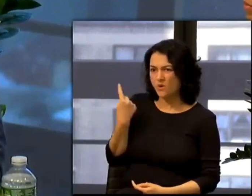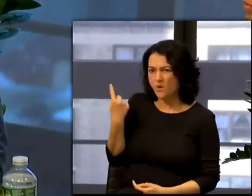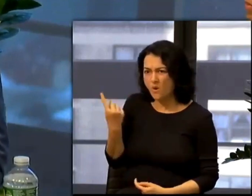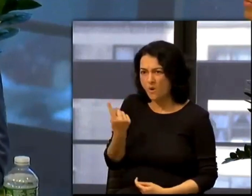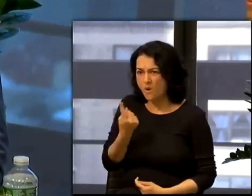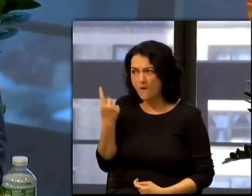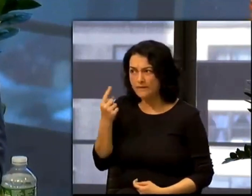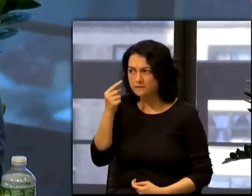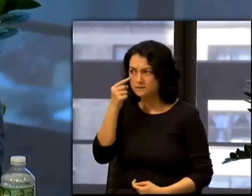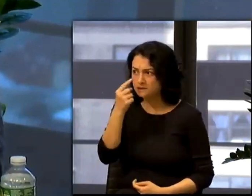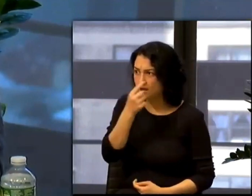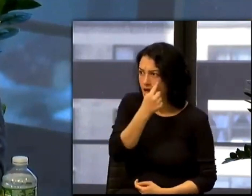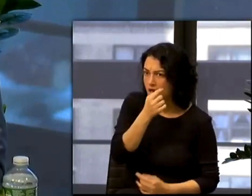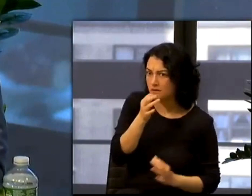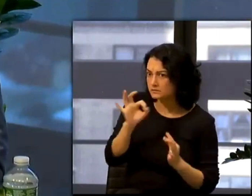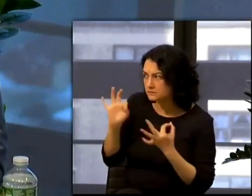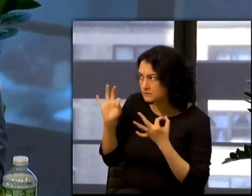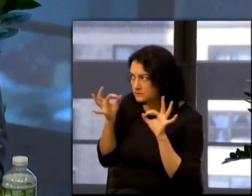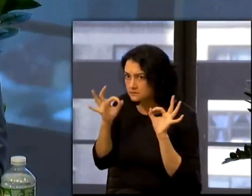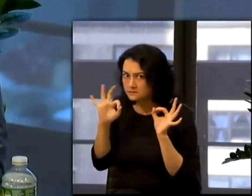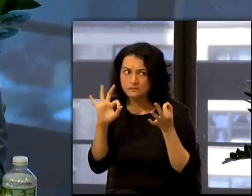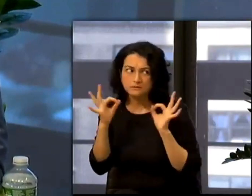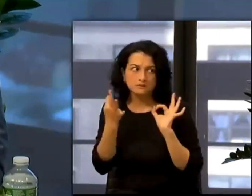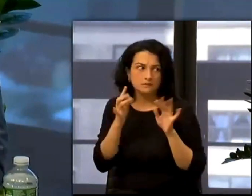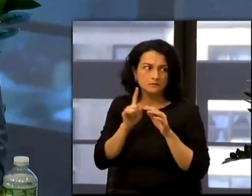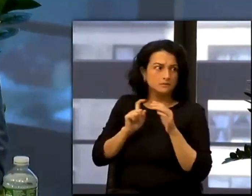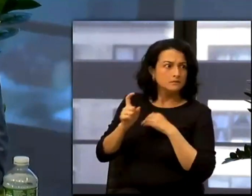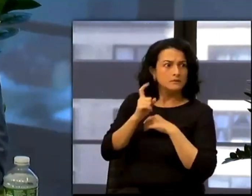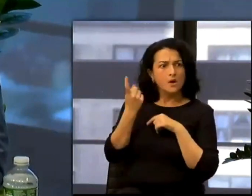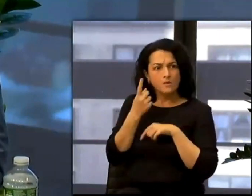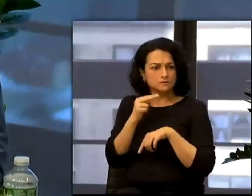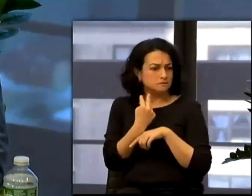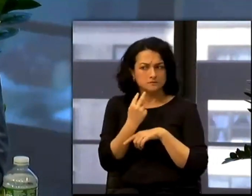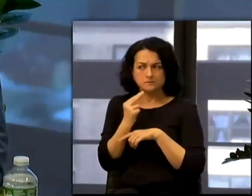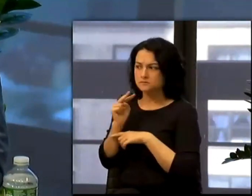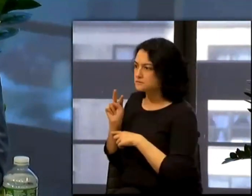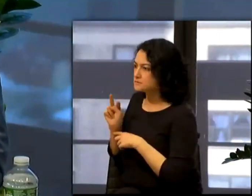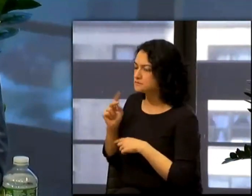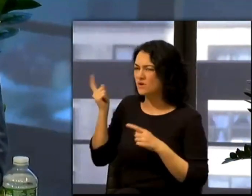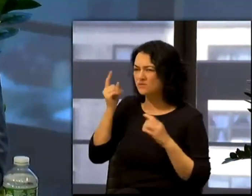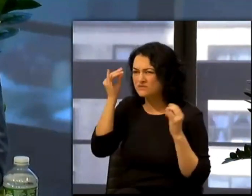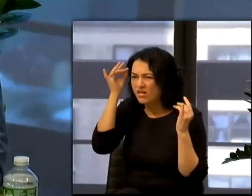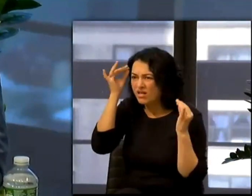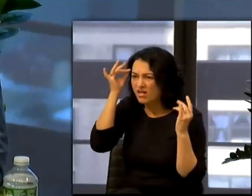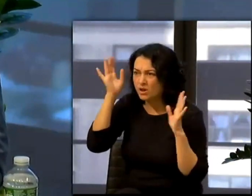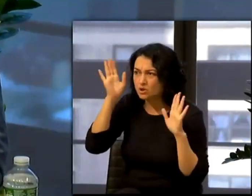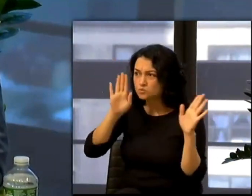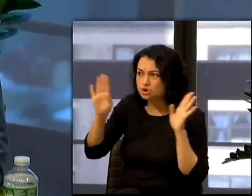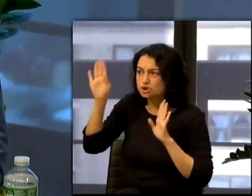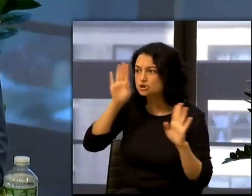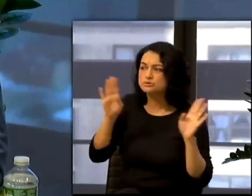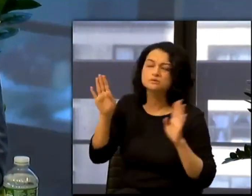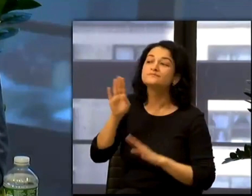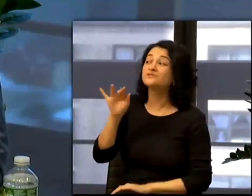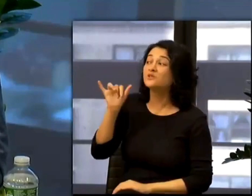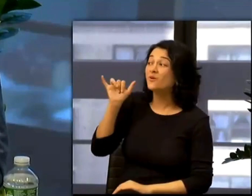neighborhood, but those fears become very real. And so I wanted to highlight that